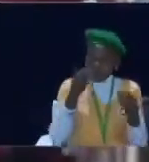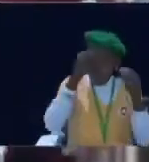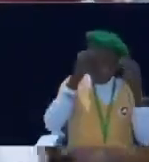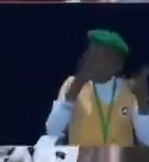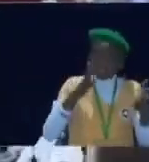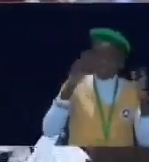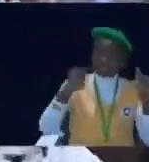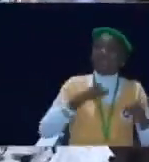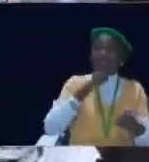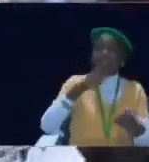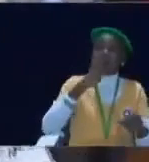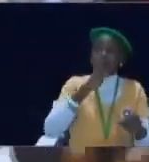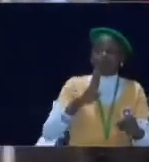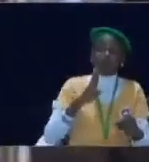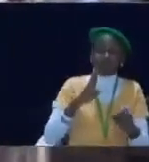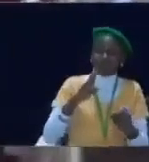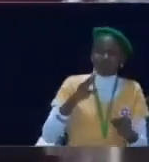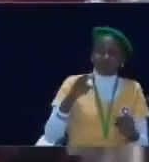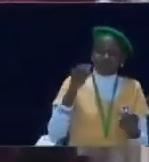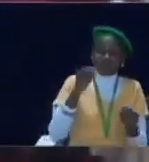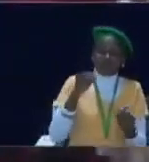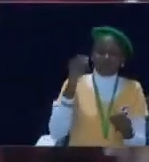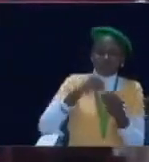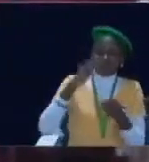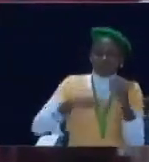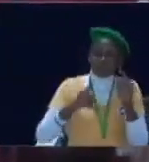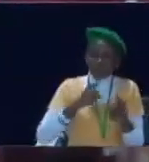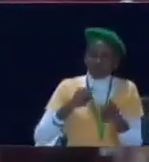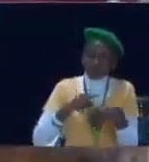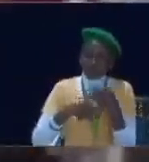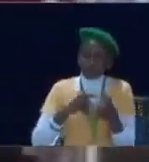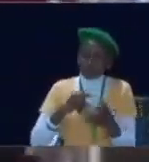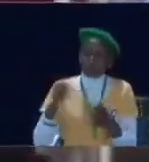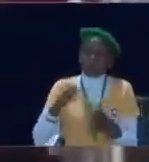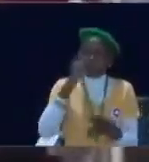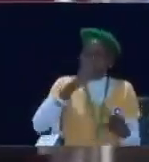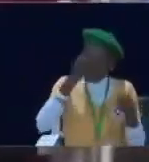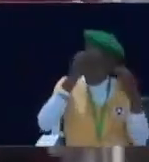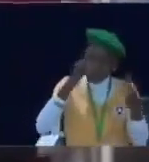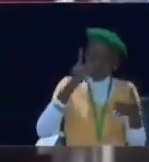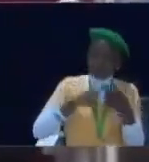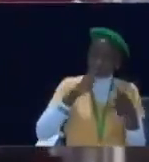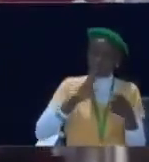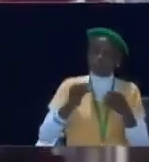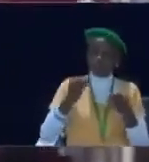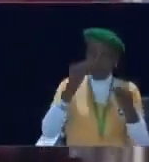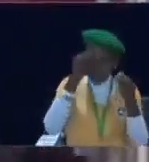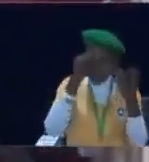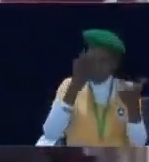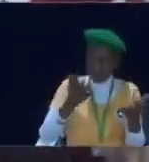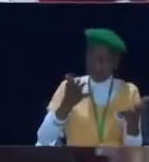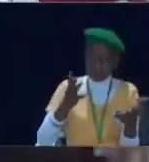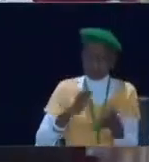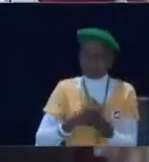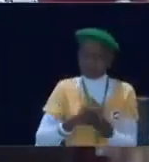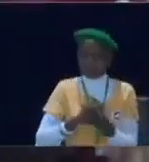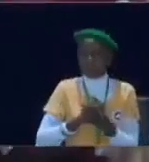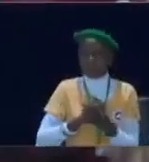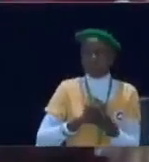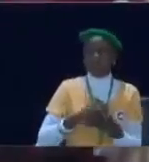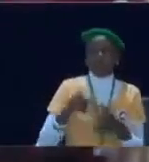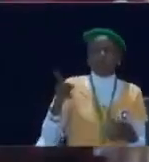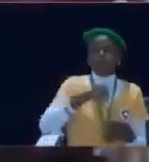Obedience cannot be overemphasized. You must learn to be obedient.